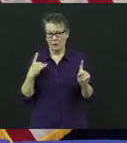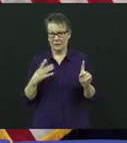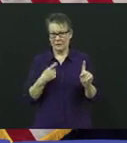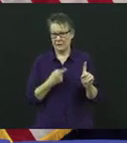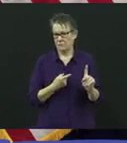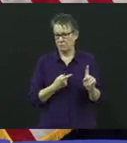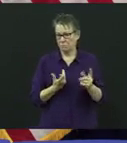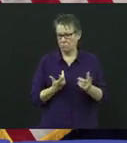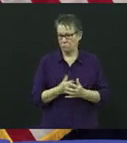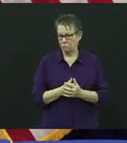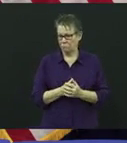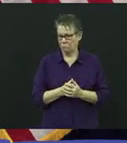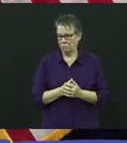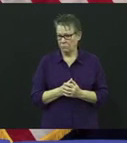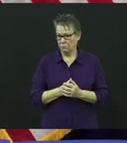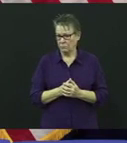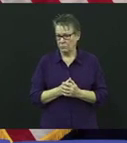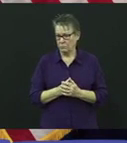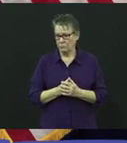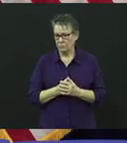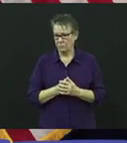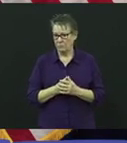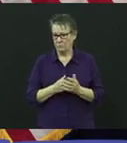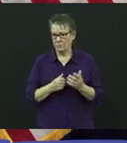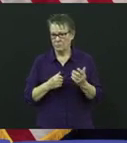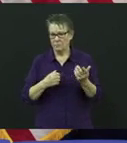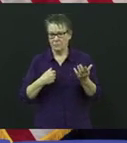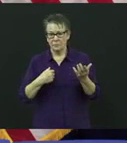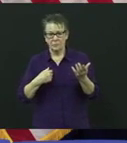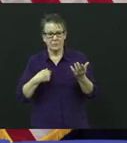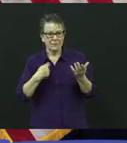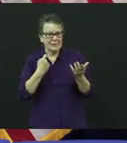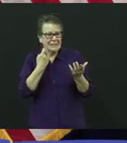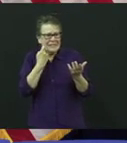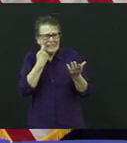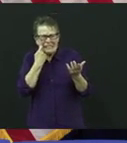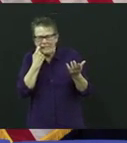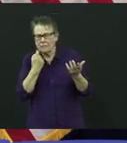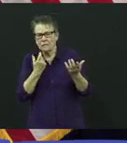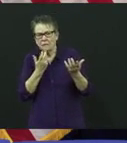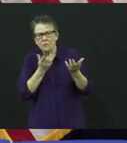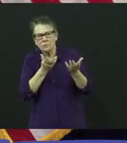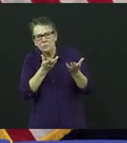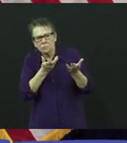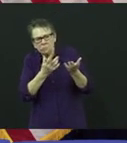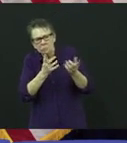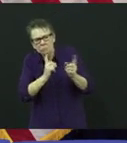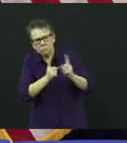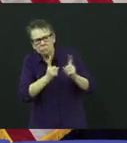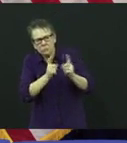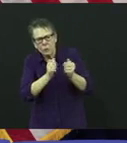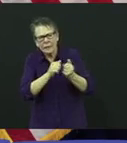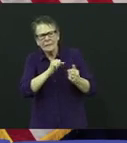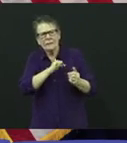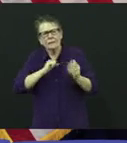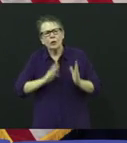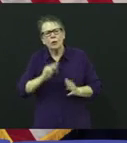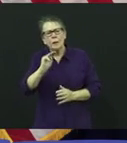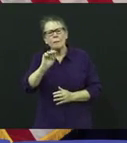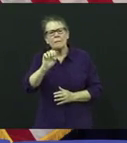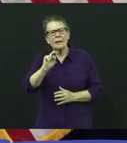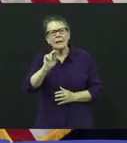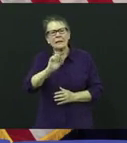just exchanged notes with Senator Booker, the markets are up today, I suspect because there is